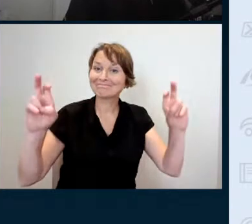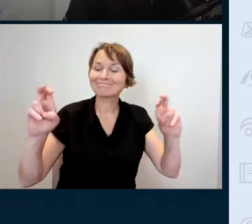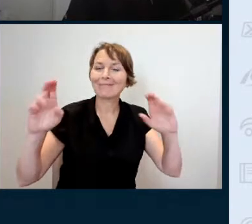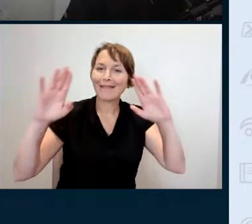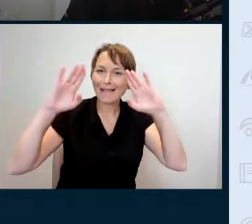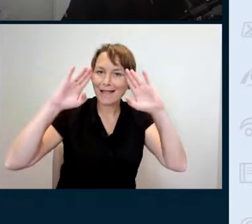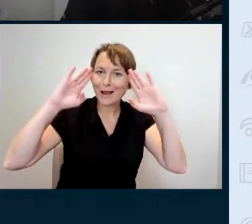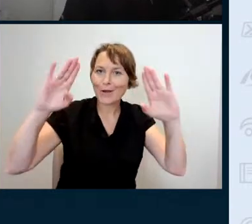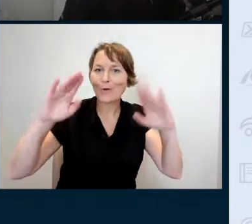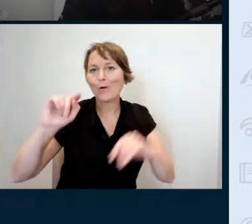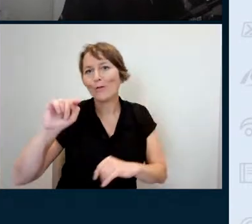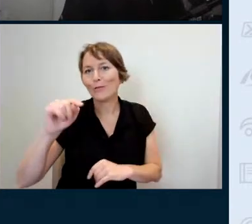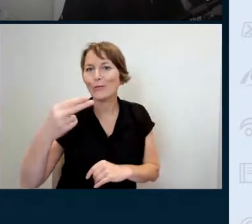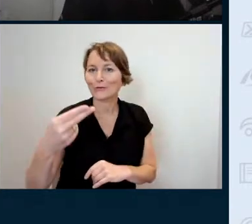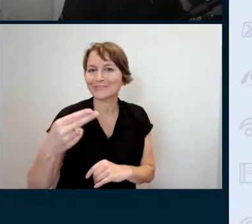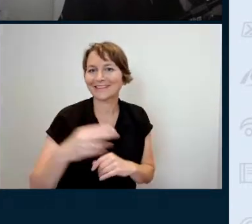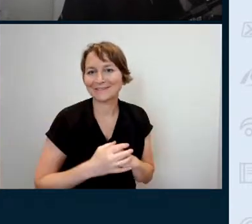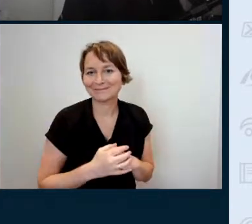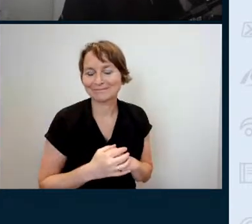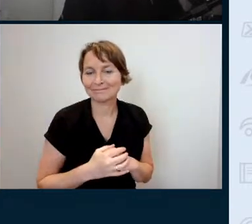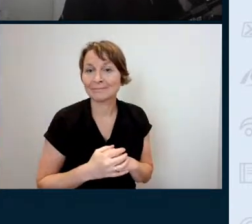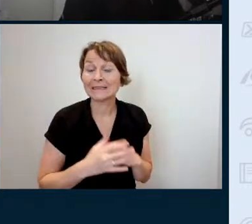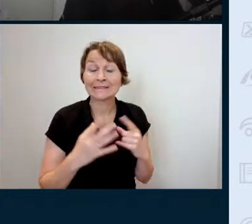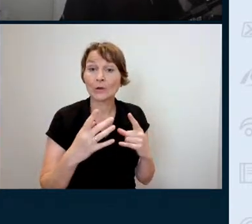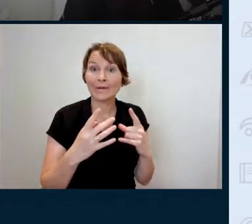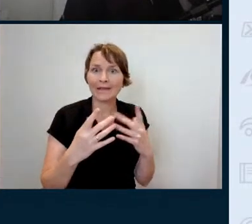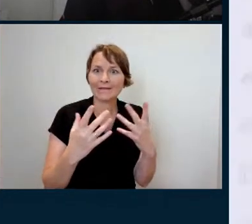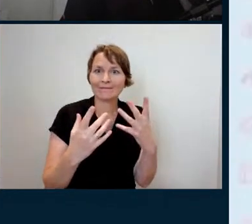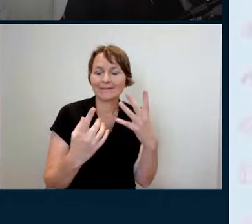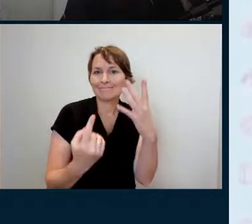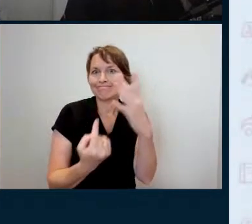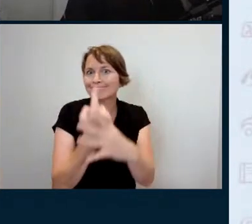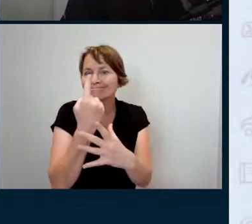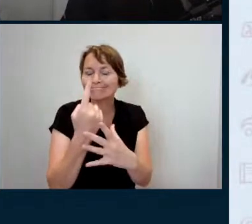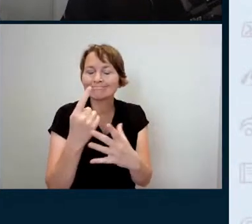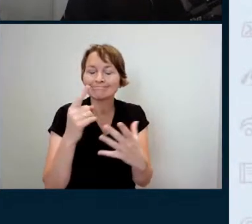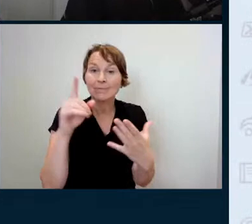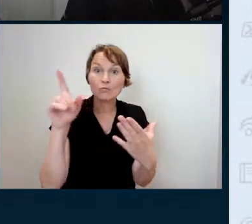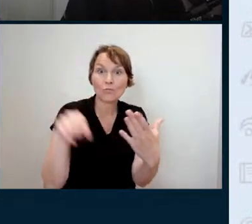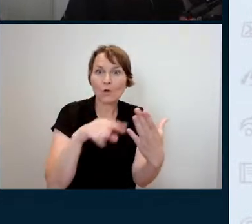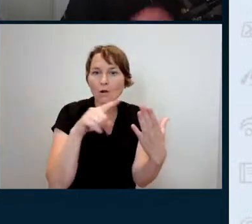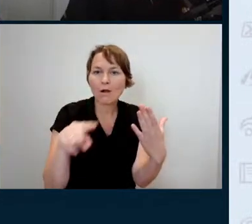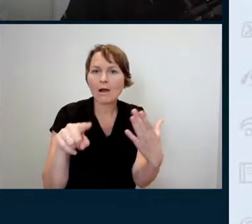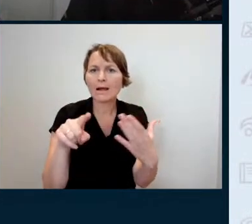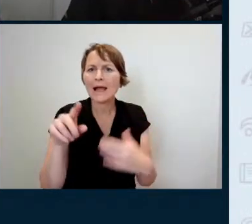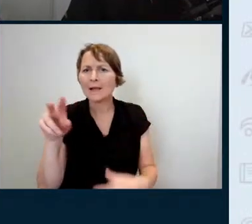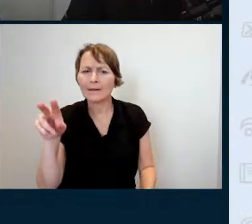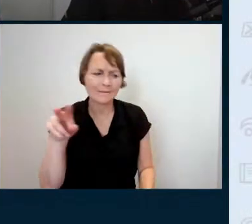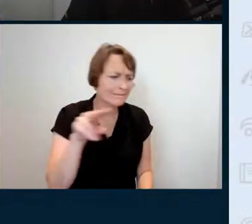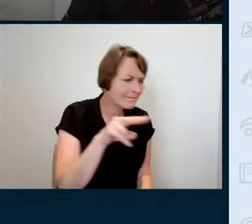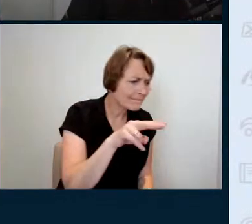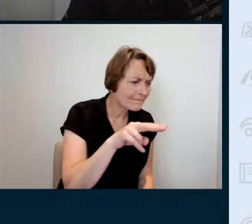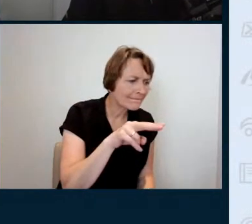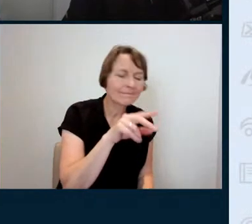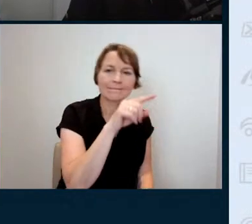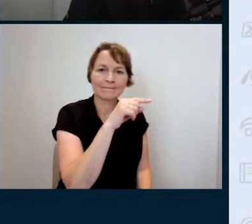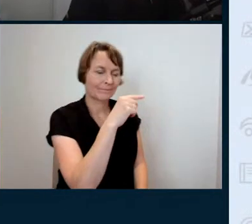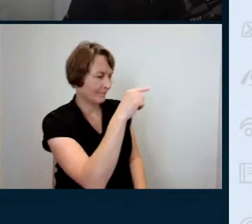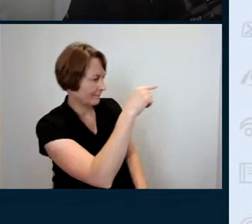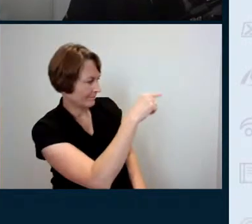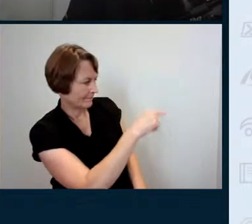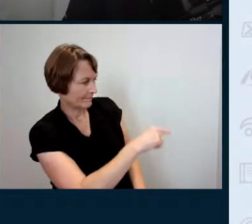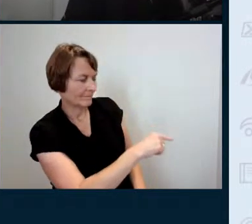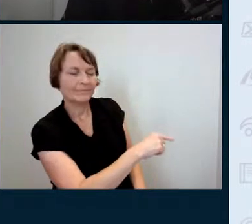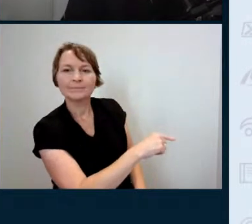locally. And if something goes wrong or if something unexpected happens, I can look over here and go through these logs to find out what